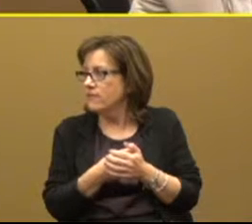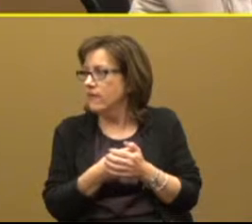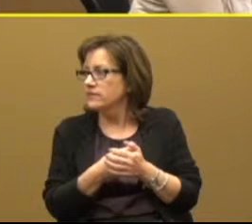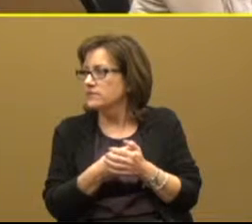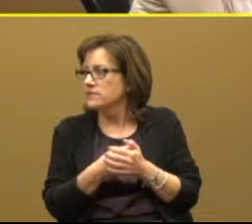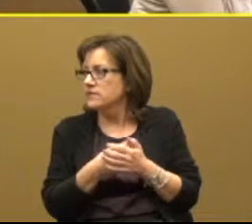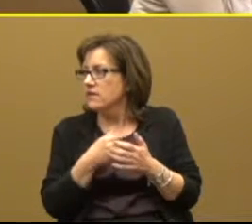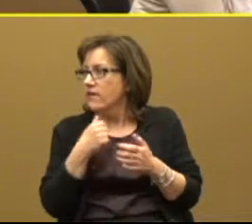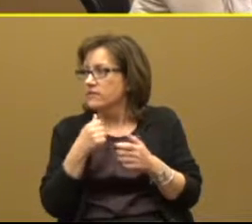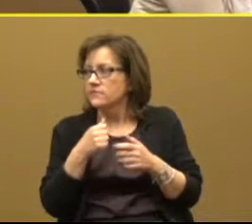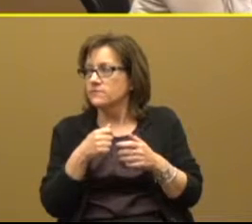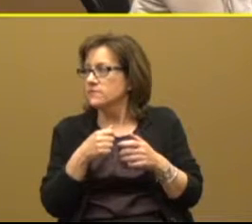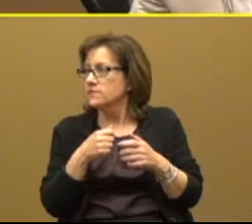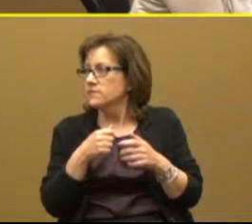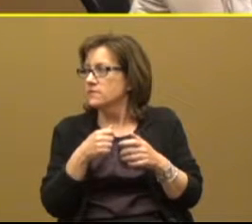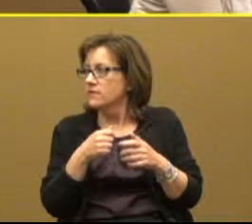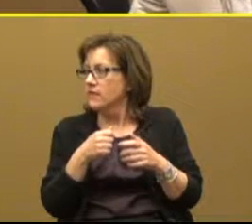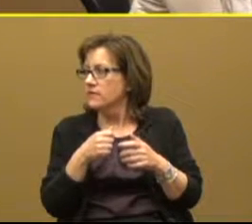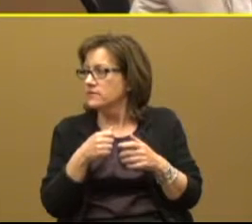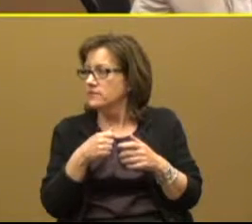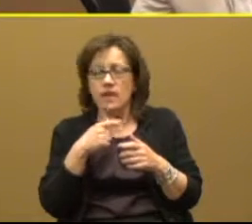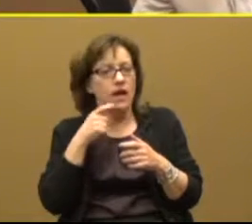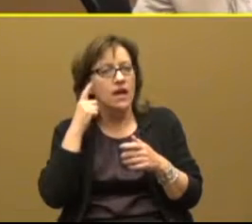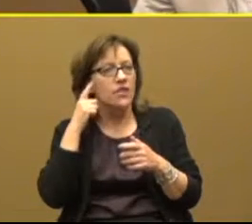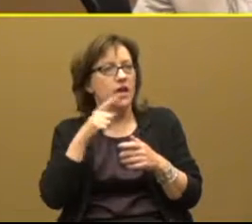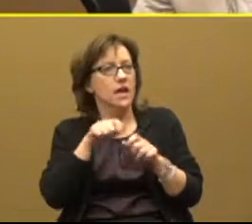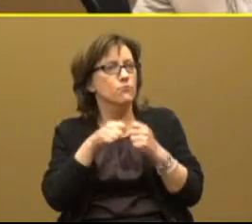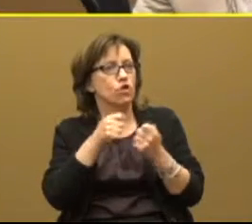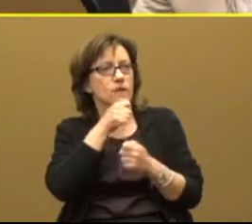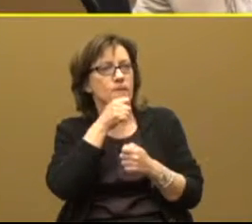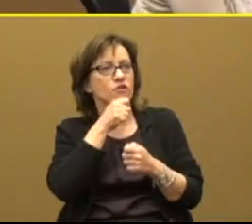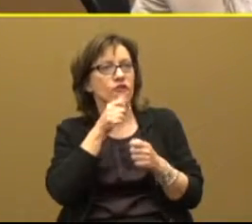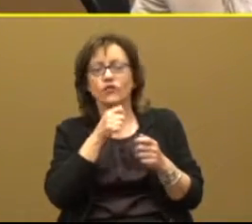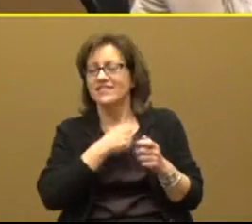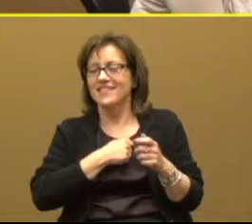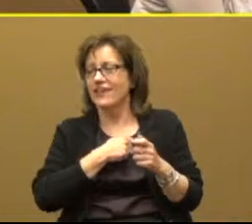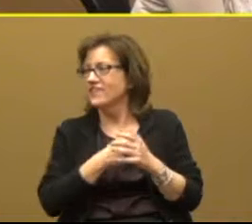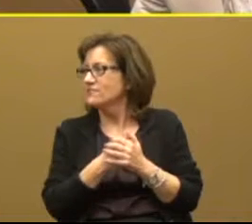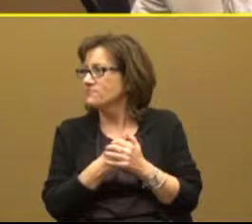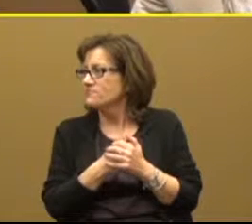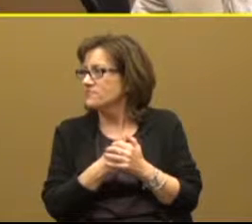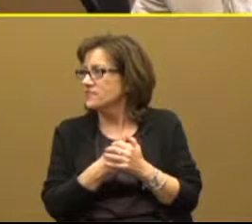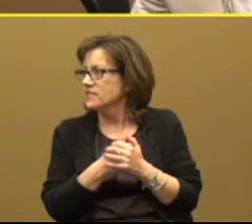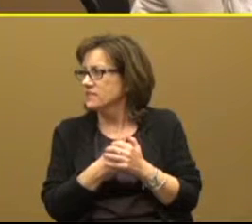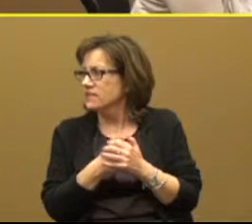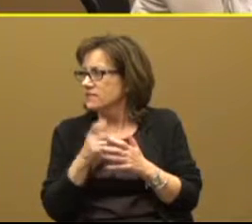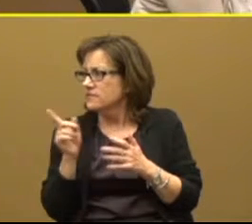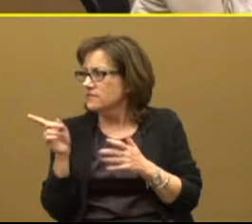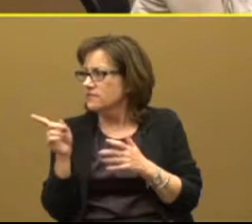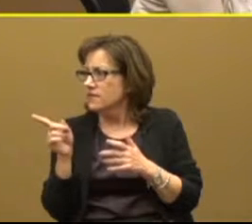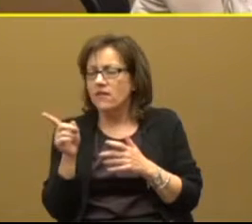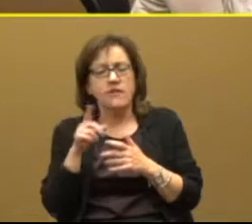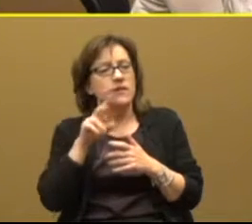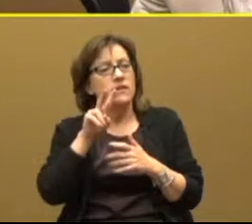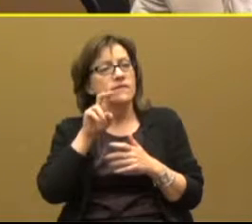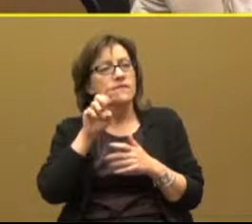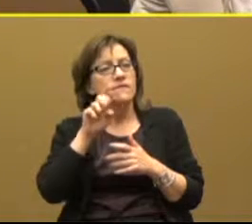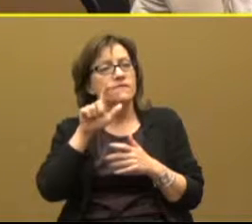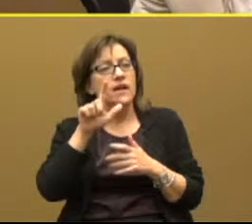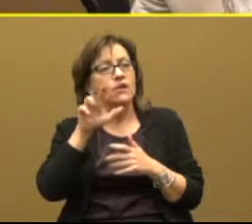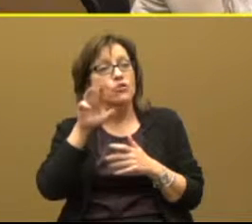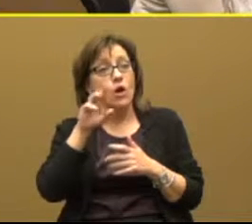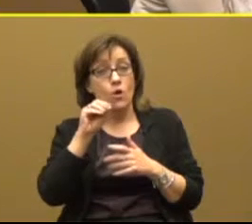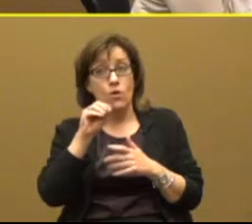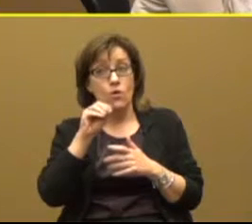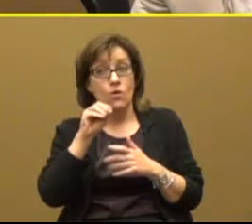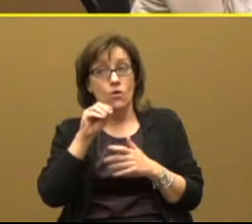Sorry. Oh, I broke it. Oh. No, I didn't. Couple words from the wise. This Velcro, be careful when you